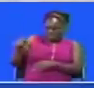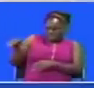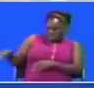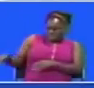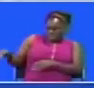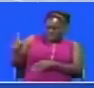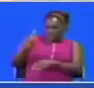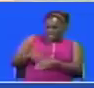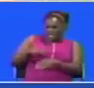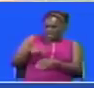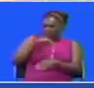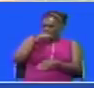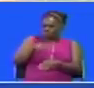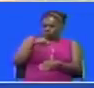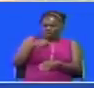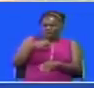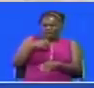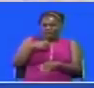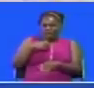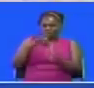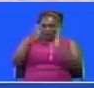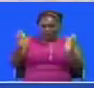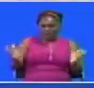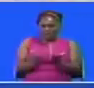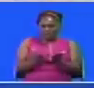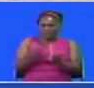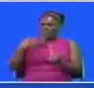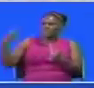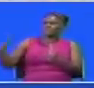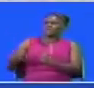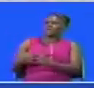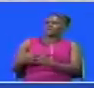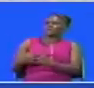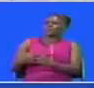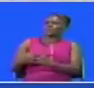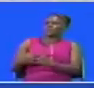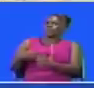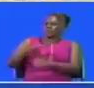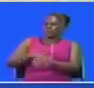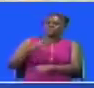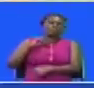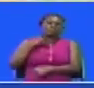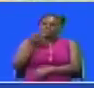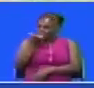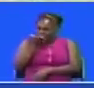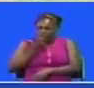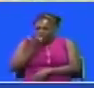they are more docile. Tuko na misinga 800 ambayo tunatoa asali